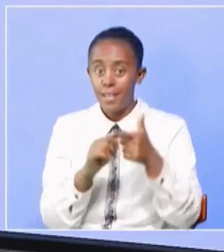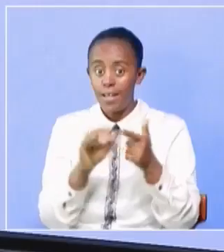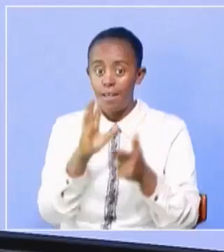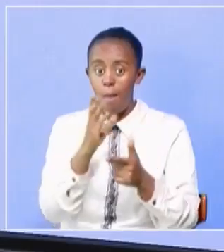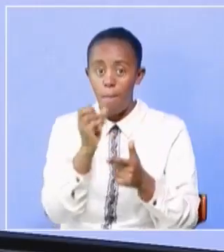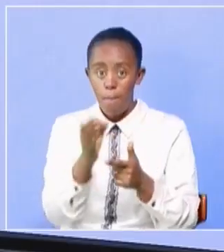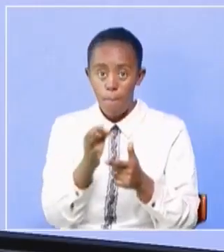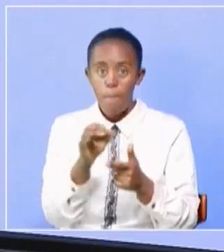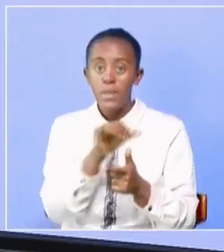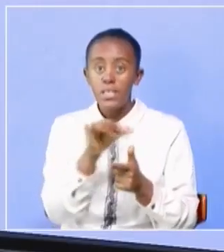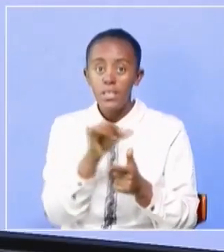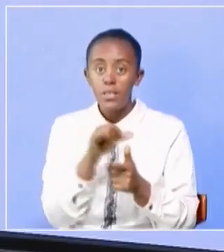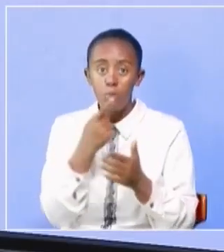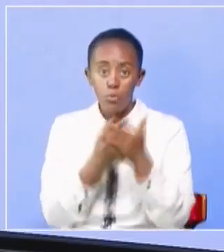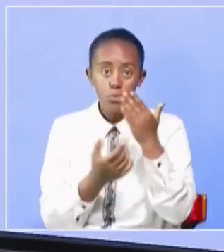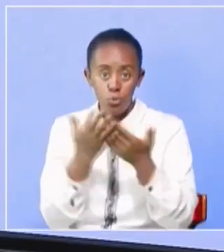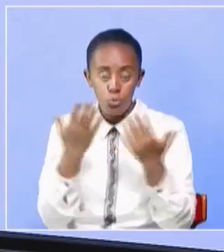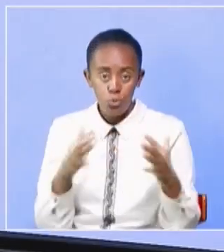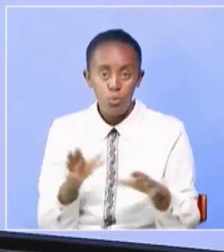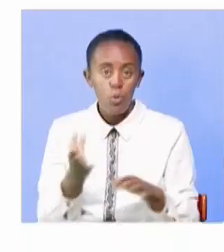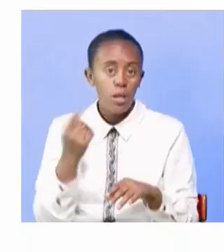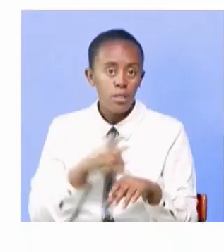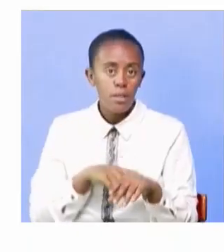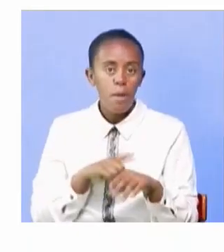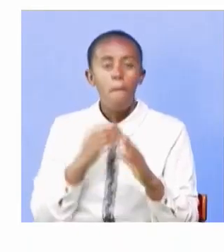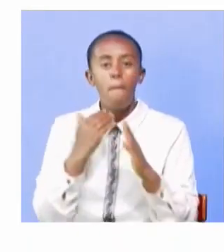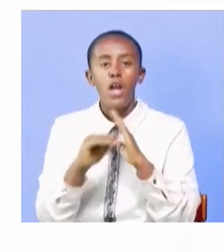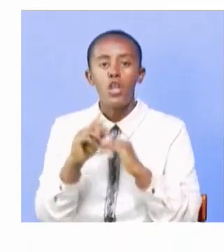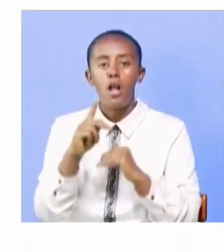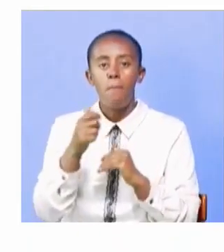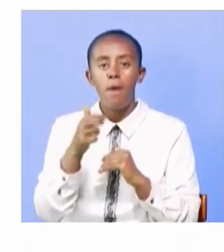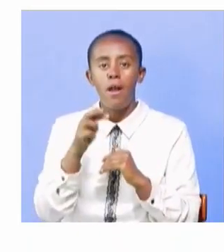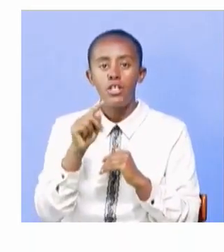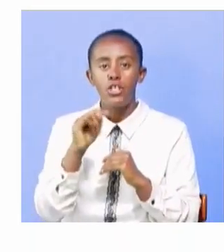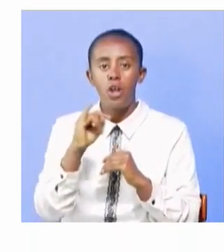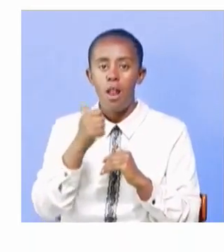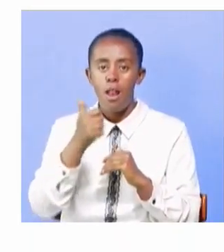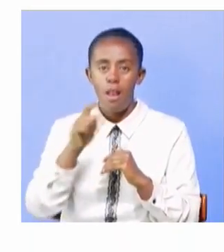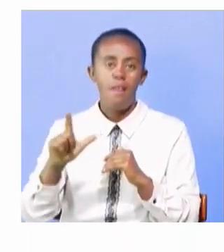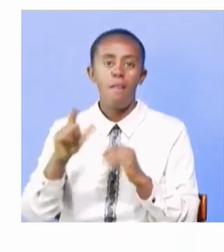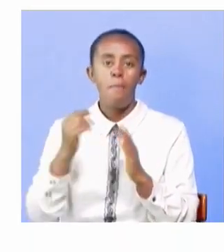of synonym that we talked about last time is partial.